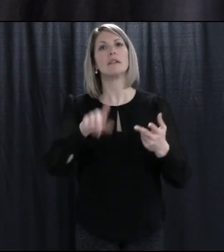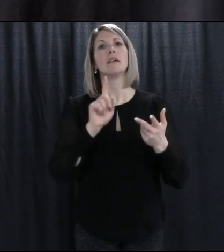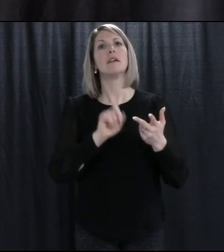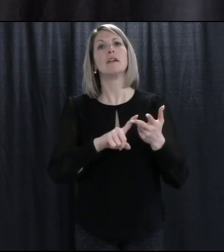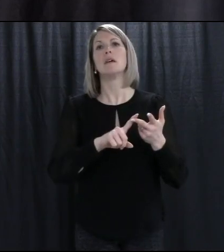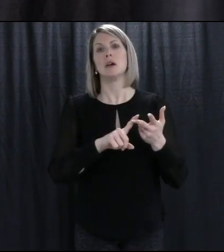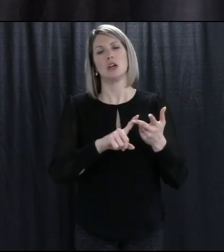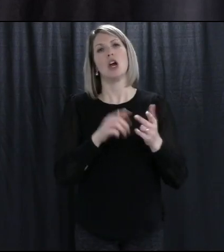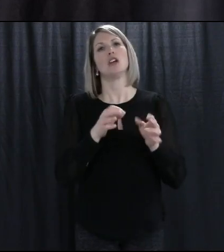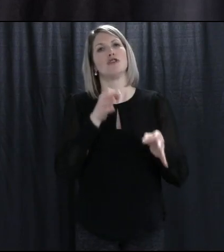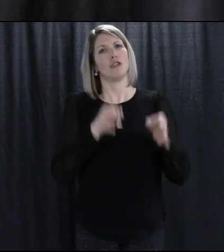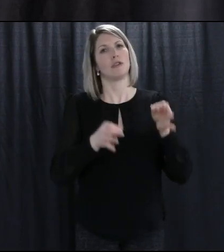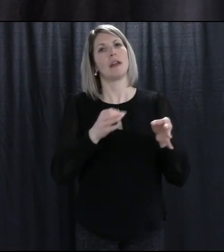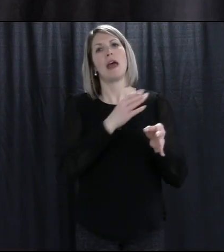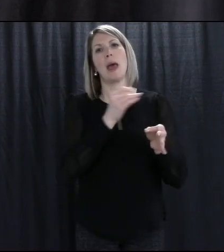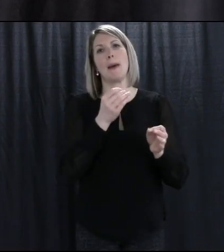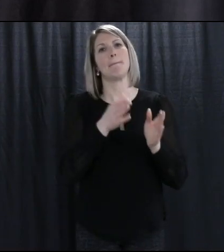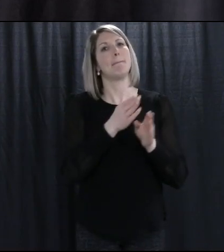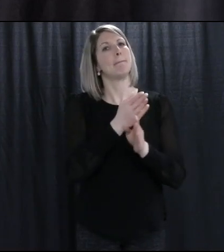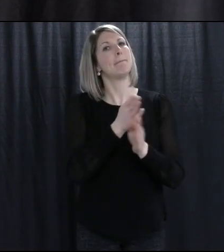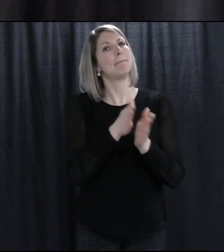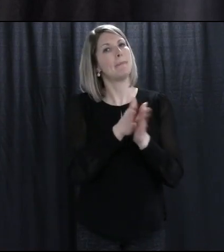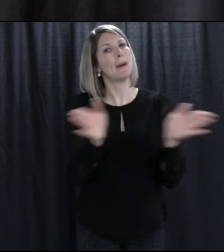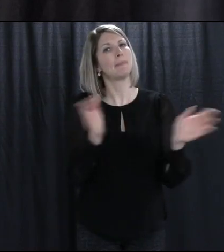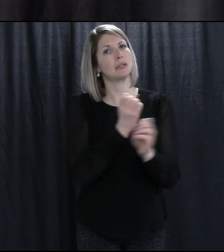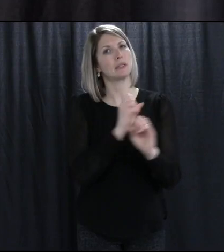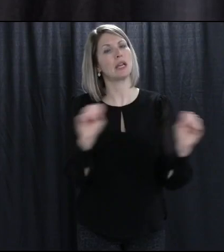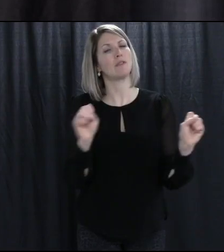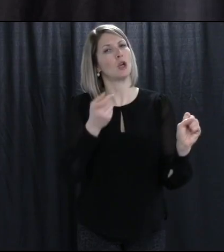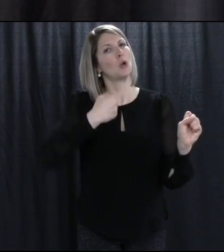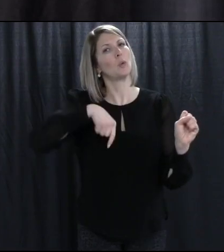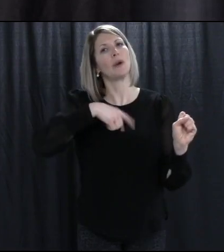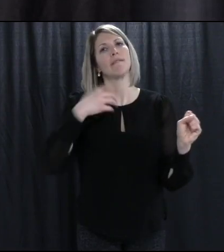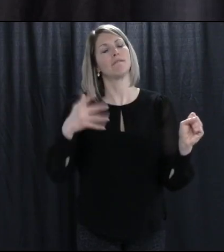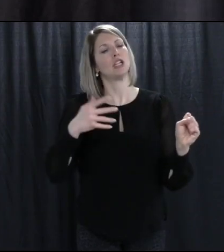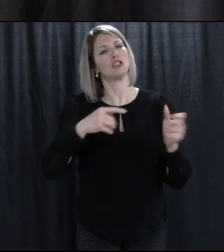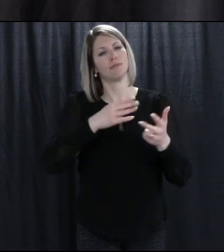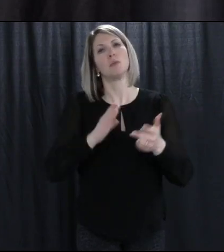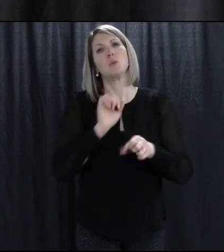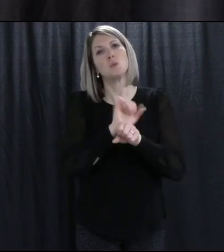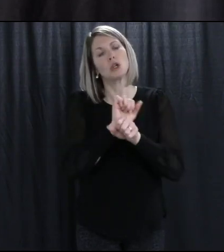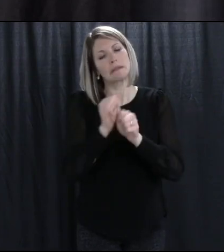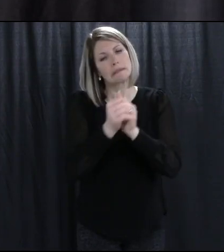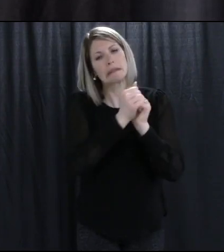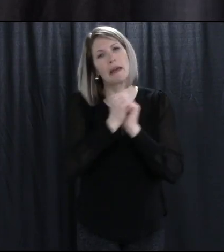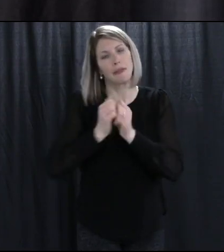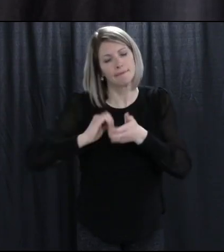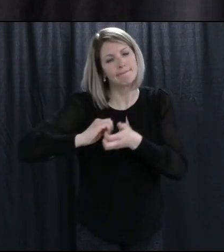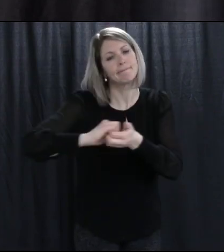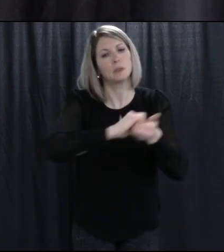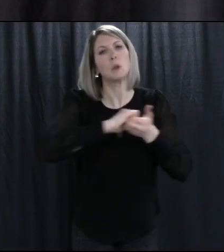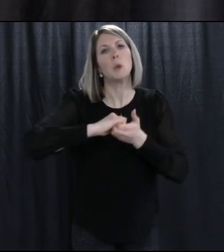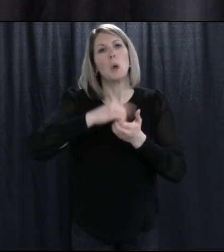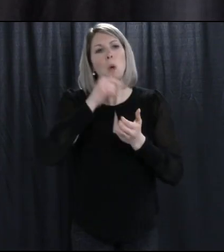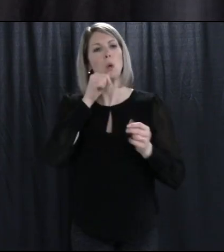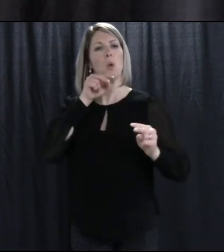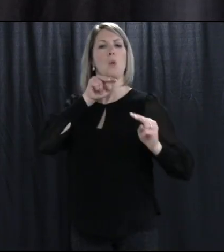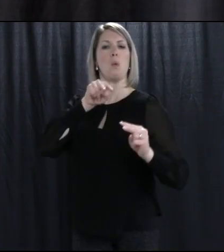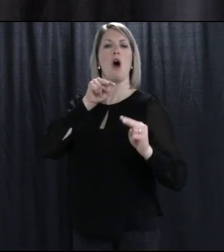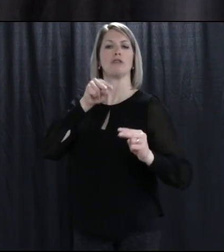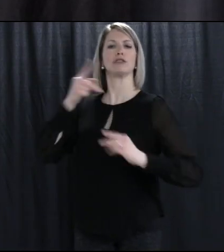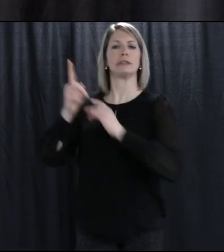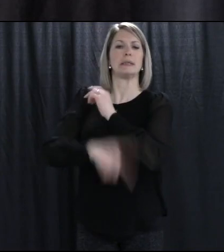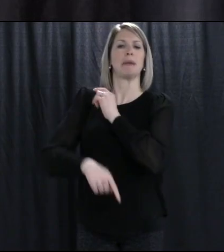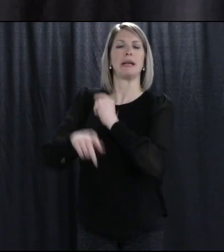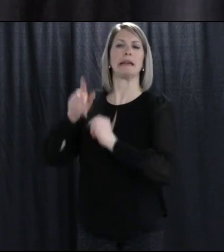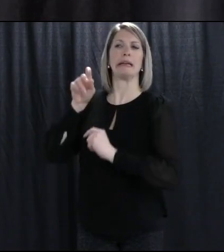involves Justice and Public Safety, and we're reaching out to them. We're looking at mechanisms to make that a feasible and workable